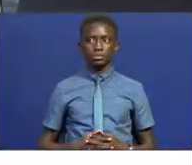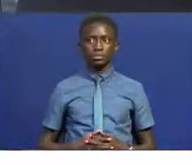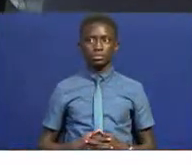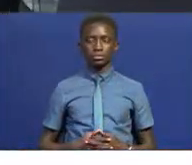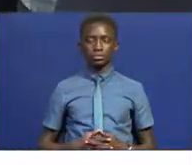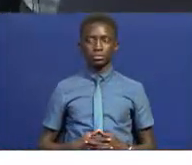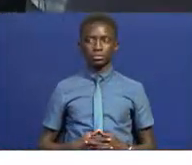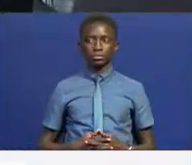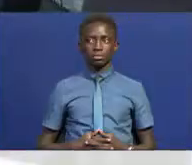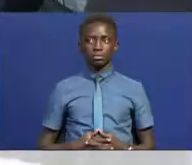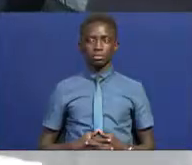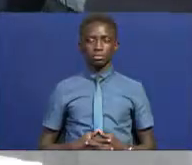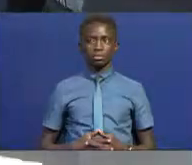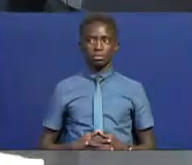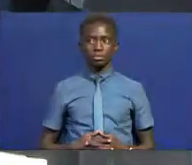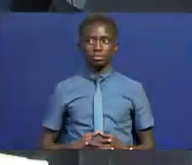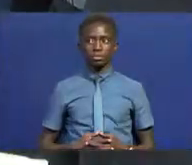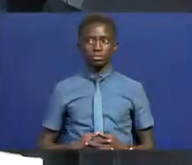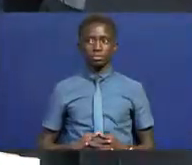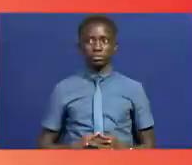ready? Yeah.